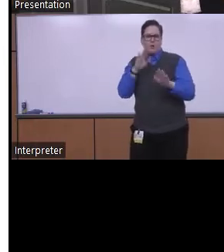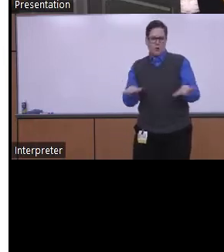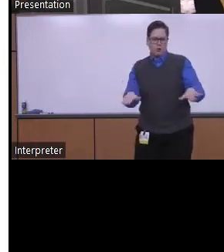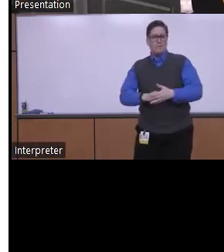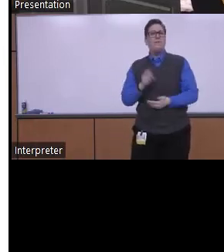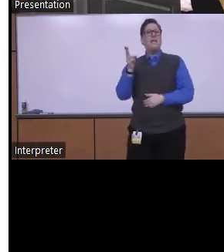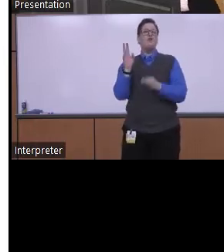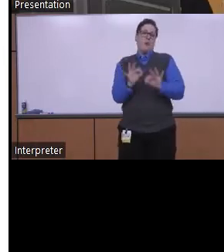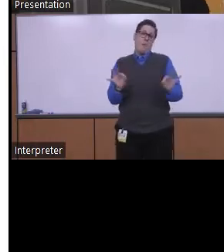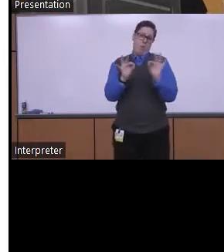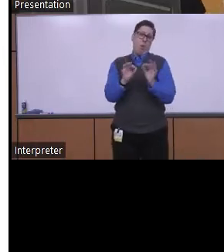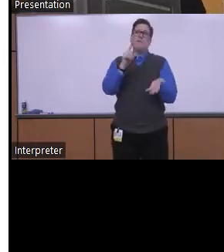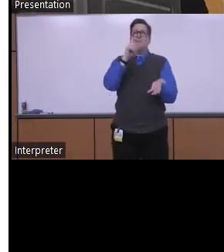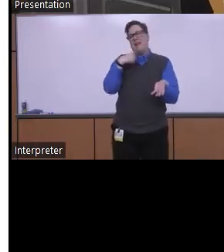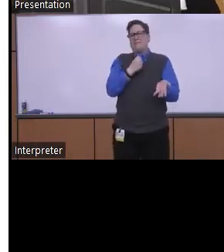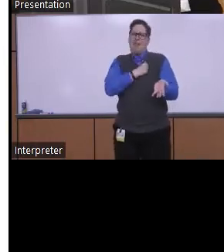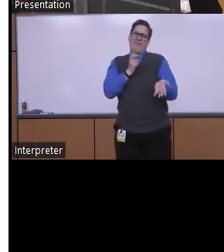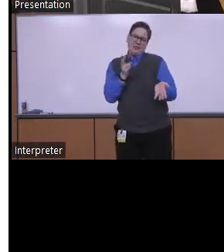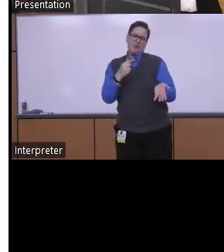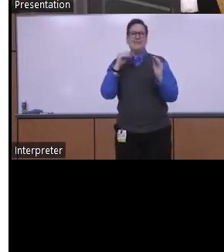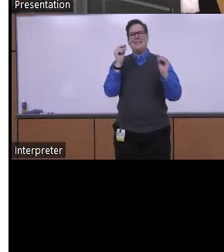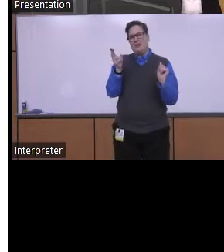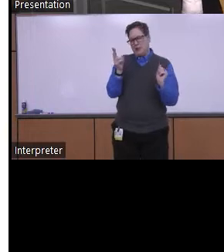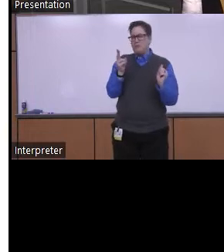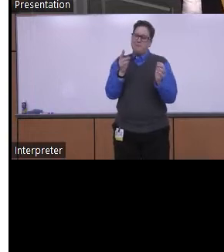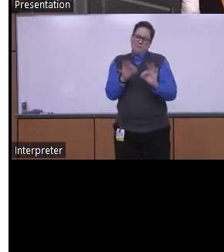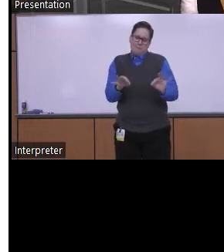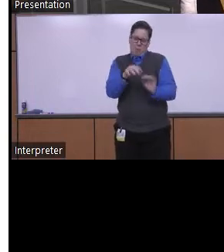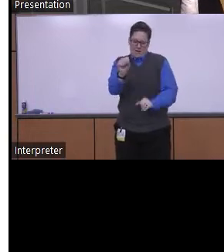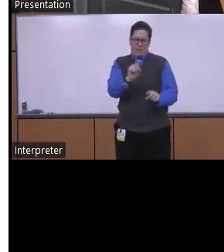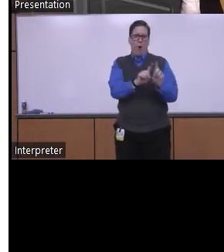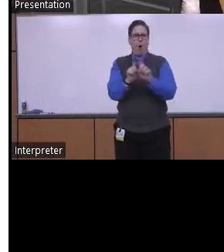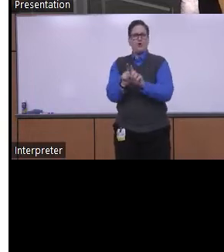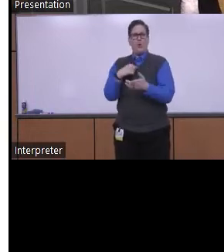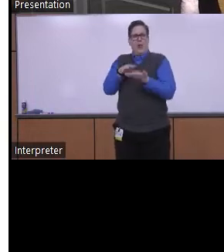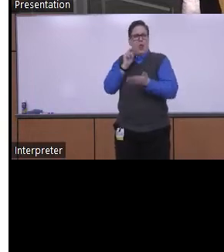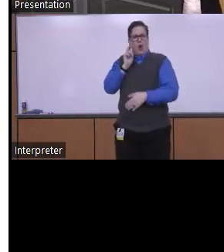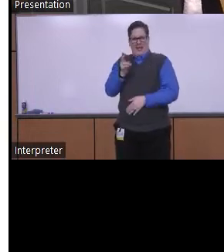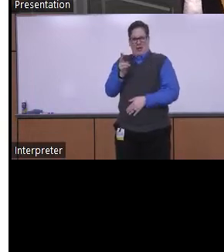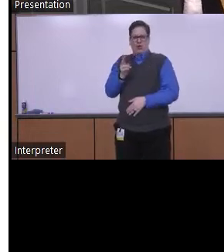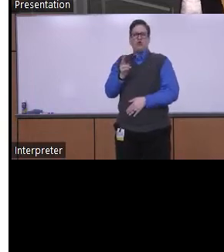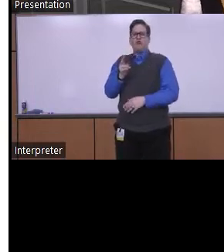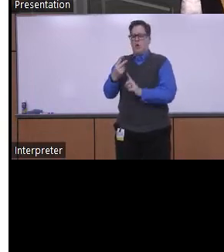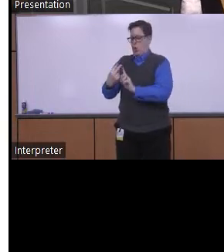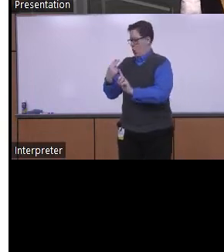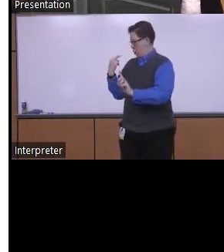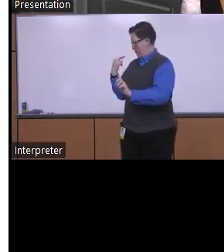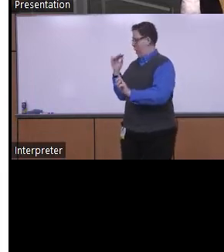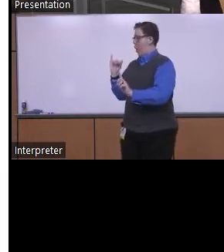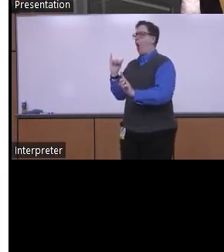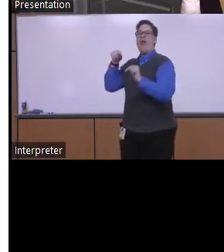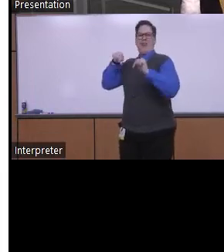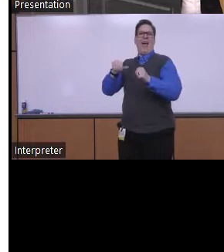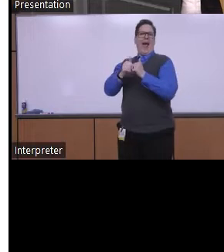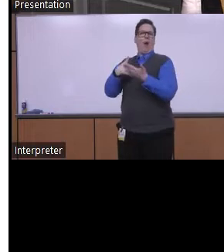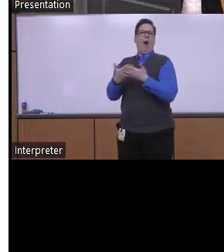not just because I'm a history professor, so I love talking about history. I mean, of course it is, but it also, it teaches us how did we end up with the policies we have. But it